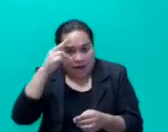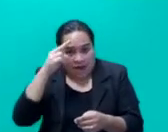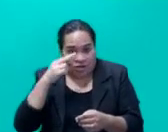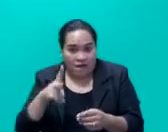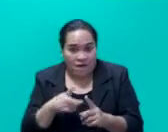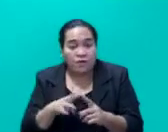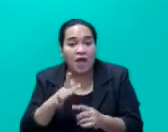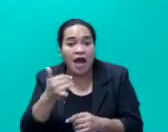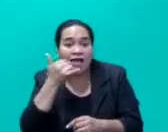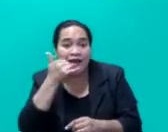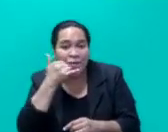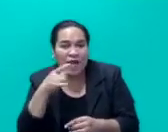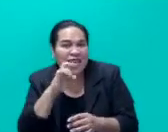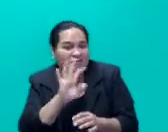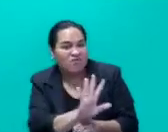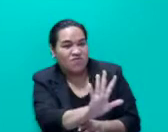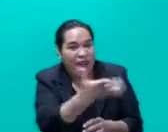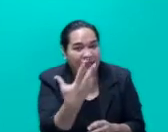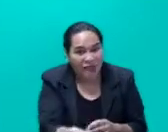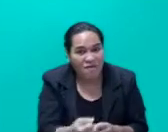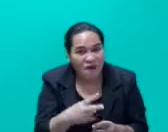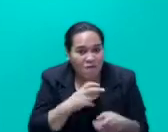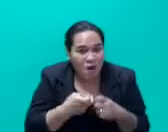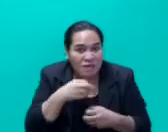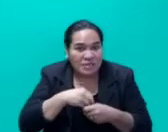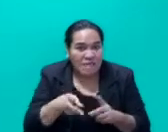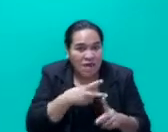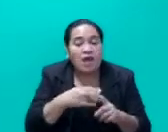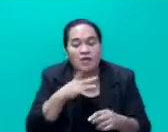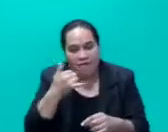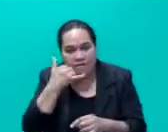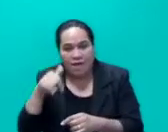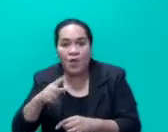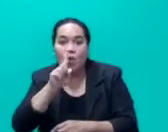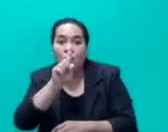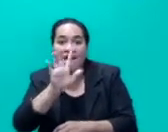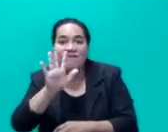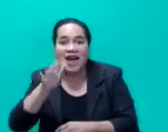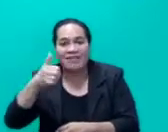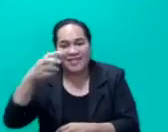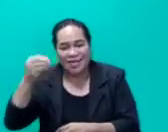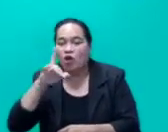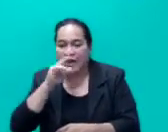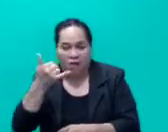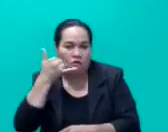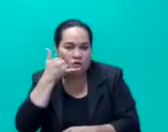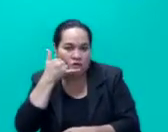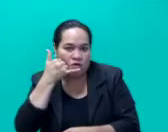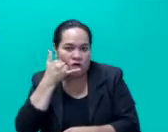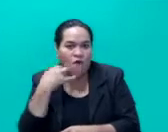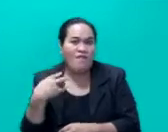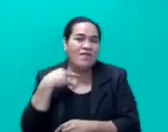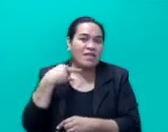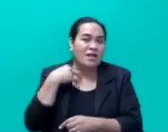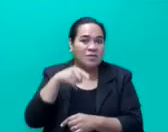Helpline, and if I could mention the toll-free helpline once again, it's 1560 for victims of domestic